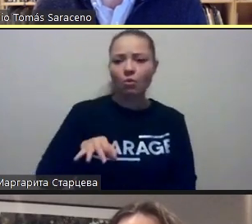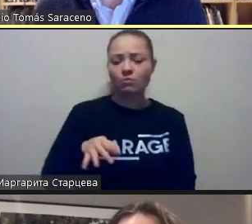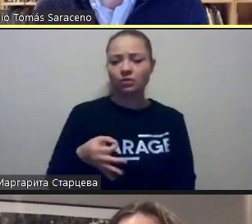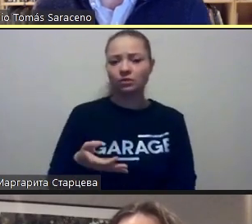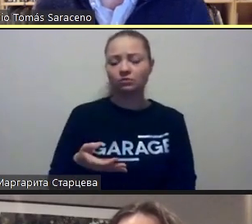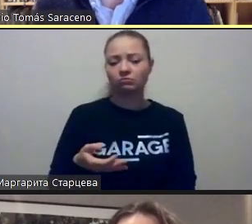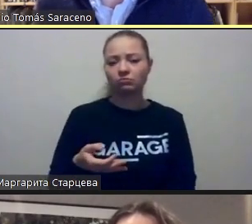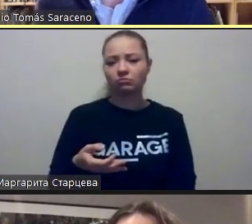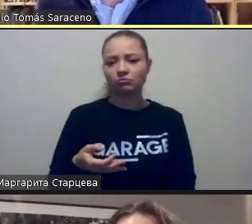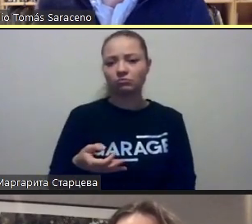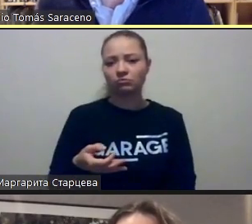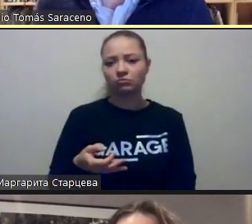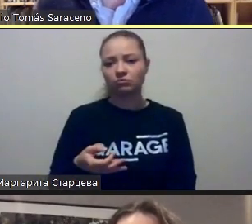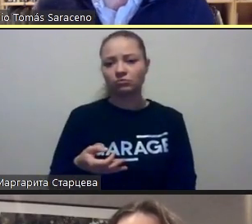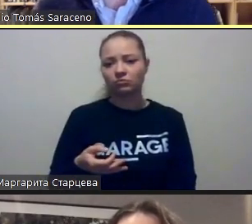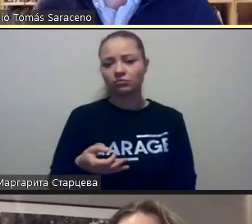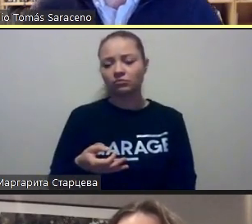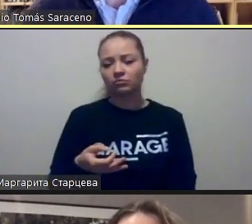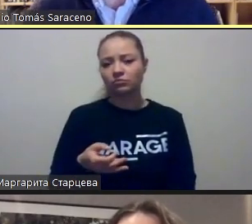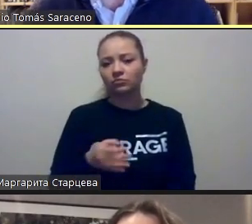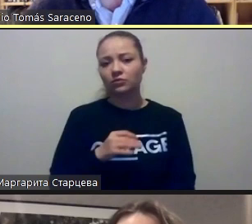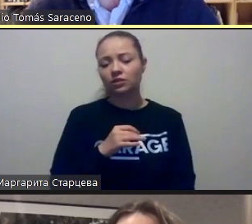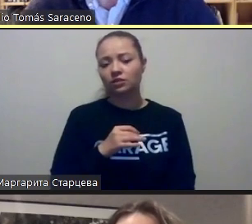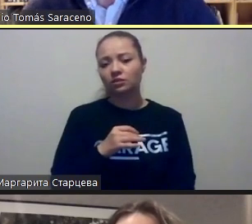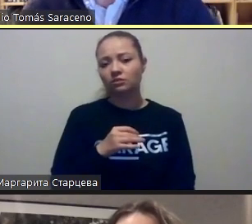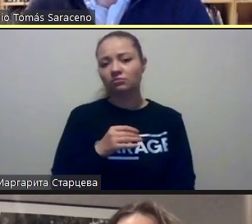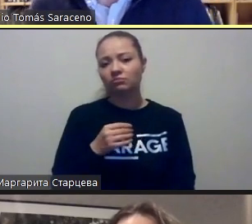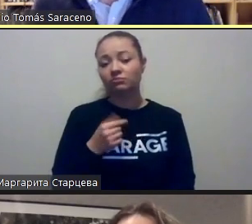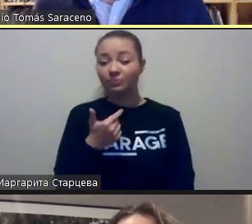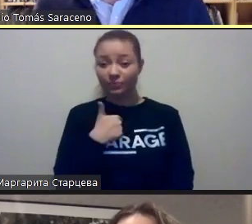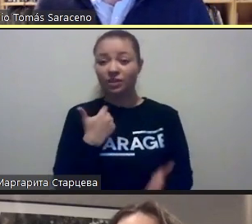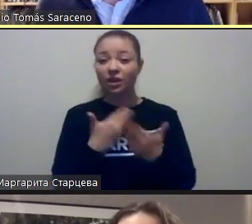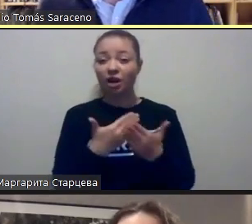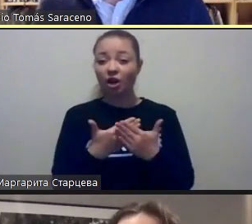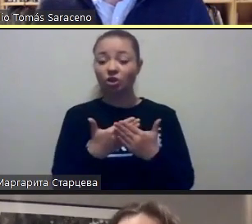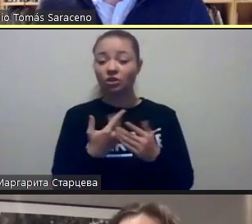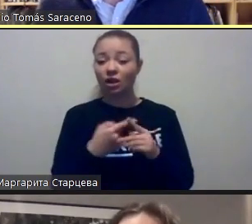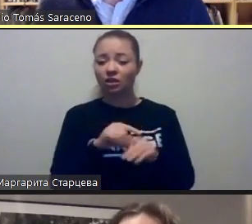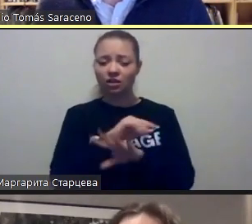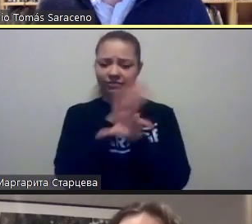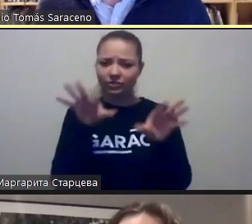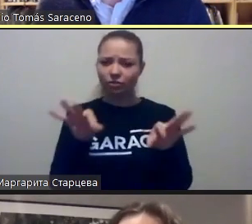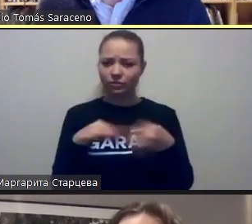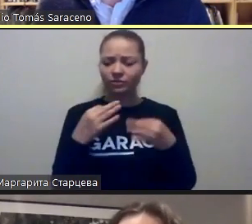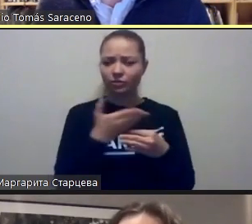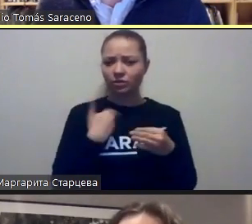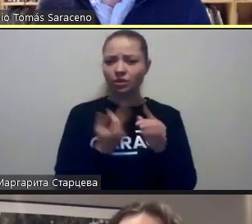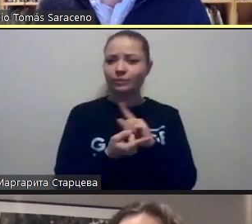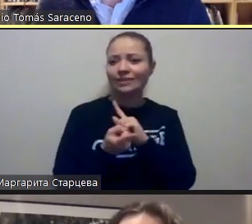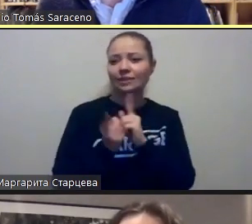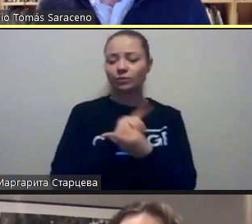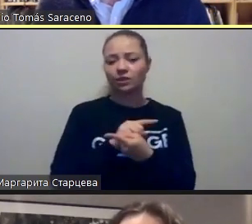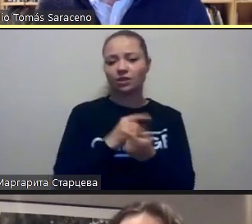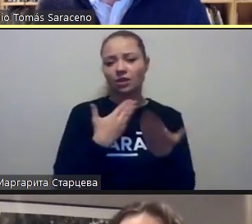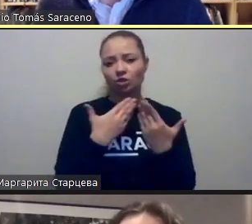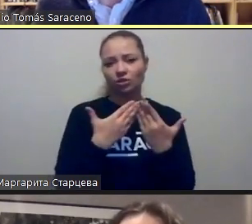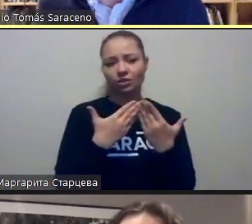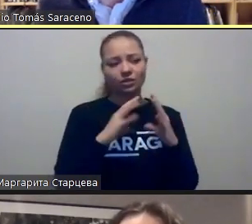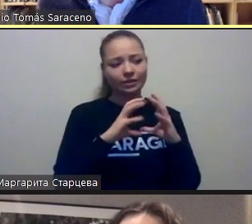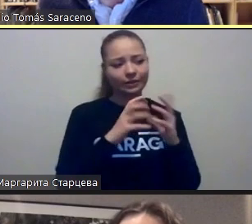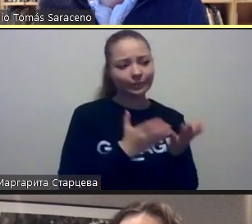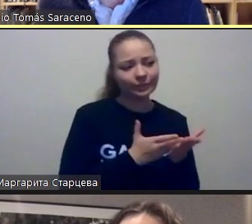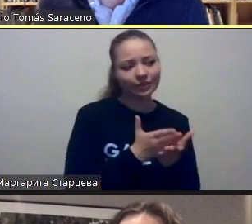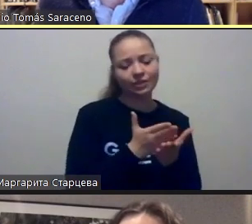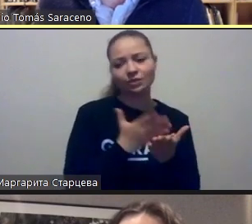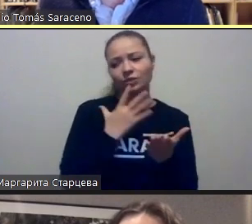think so with the right sensitivity and sensibilities, I think so we are all there to